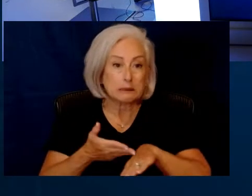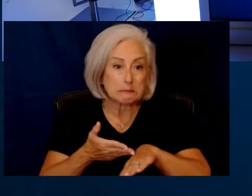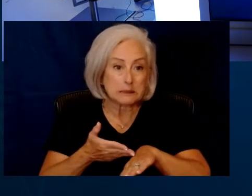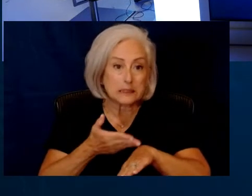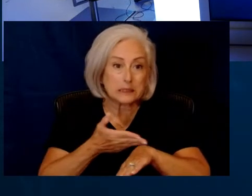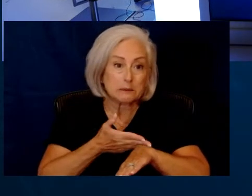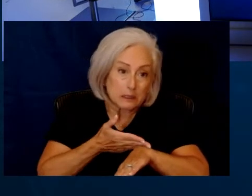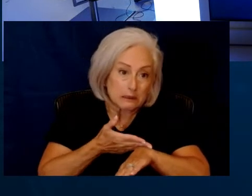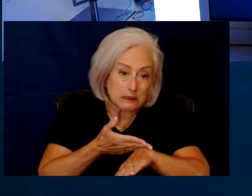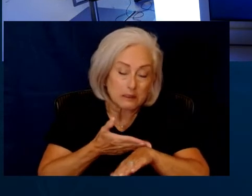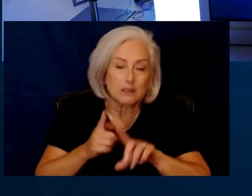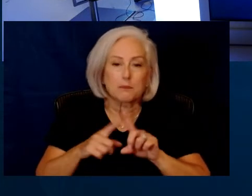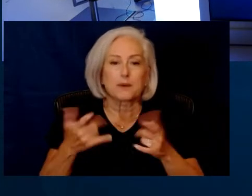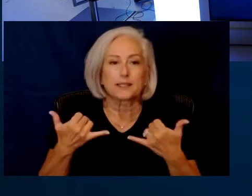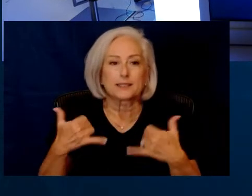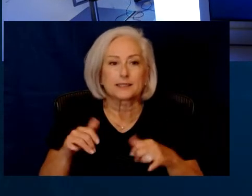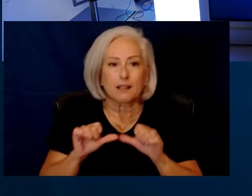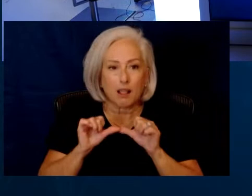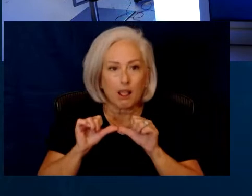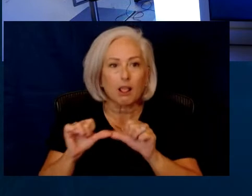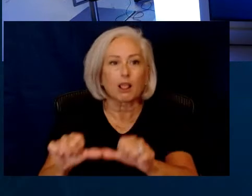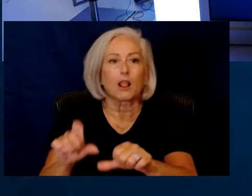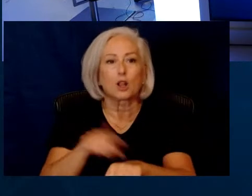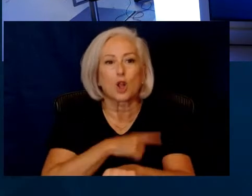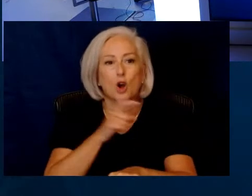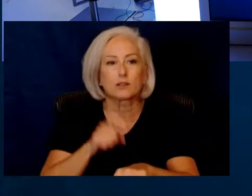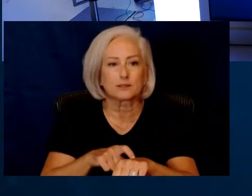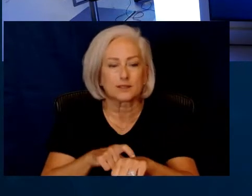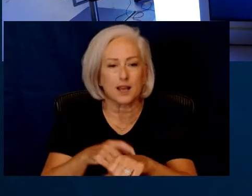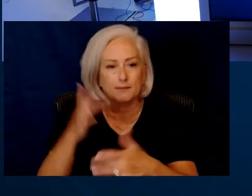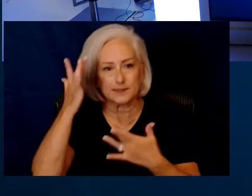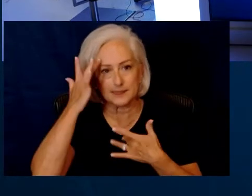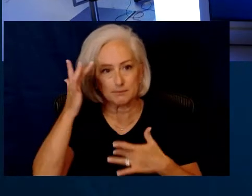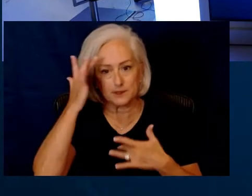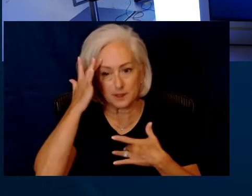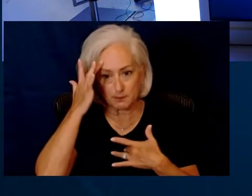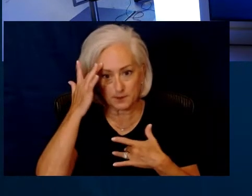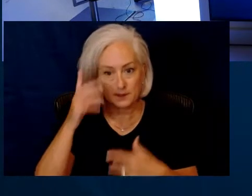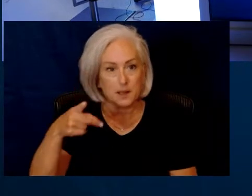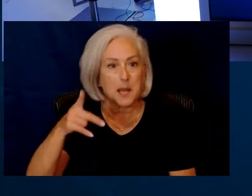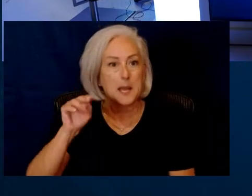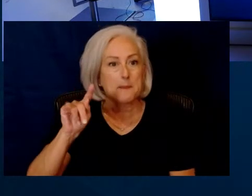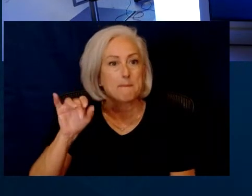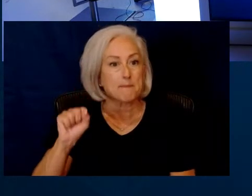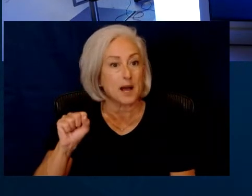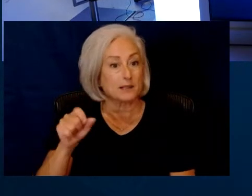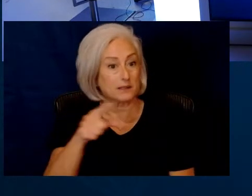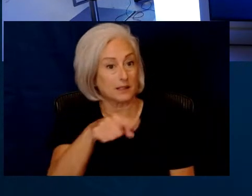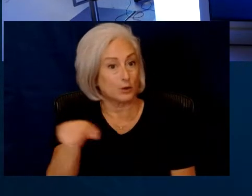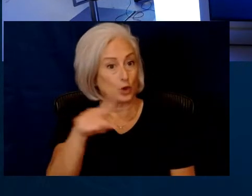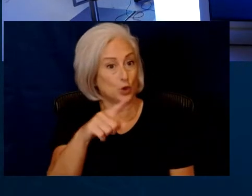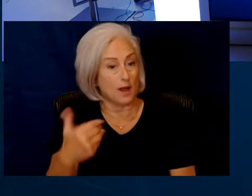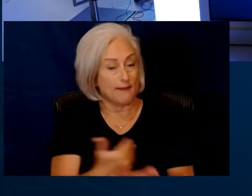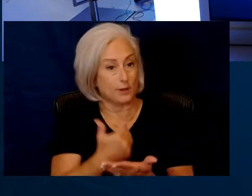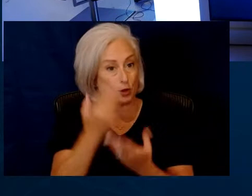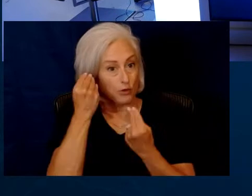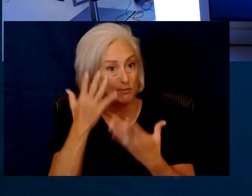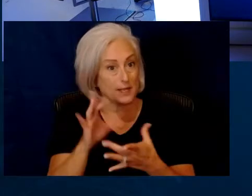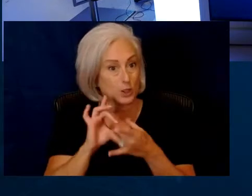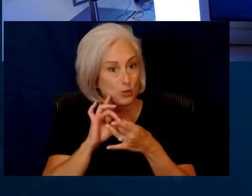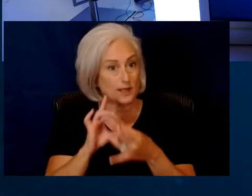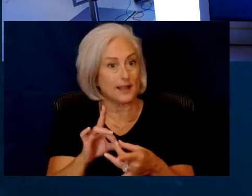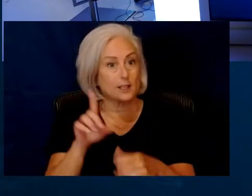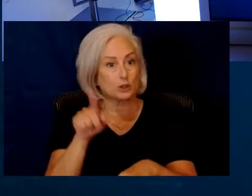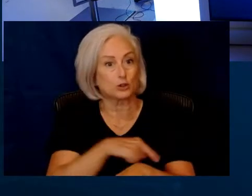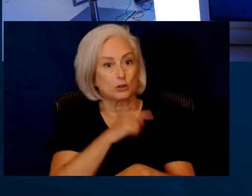and POTS, which we've talked about. Do the doctors on the set, do you guys have any updates on how our long haul patients are